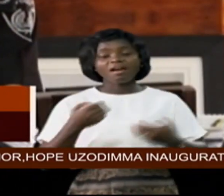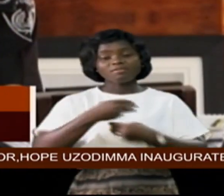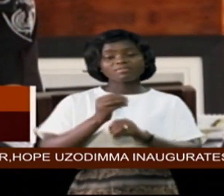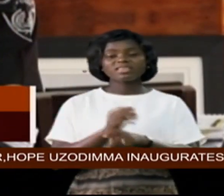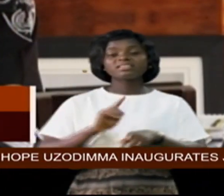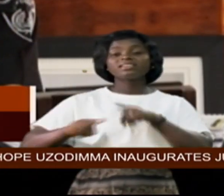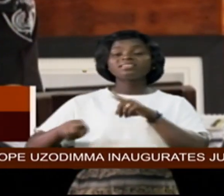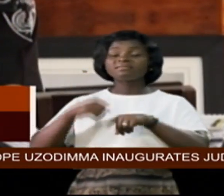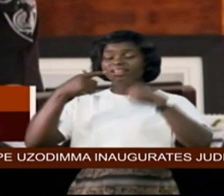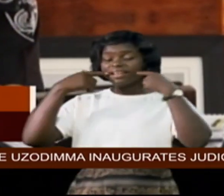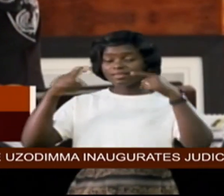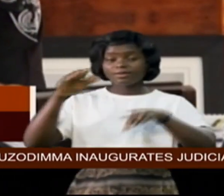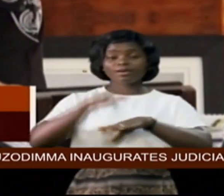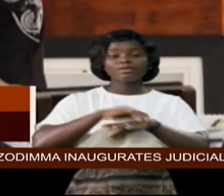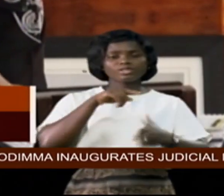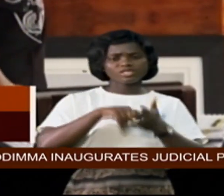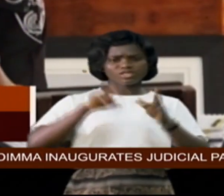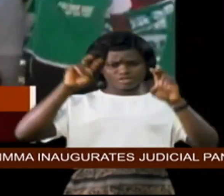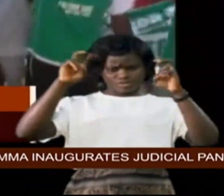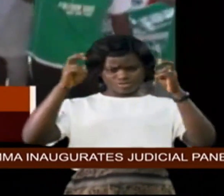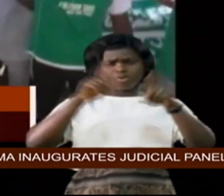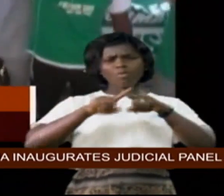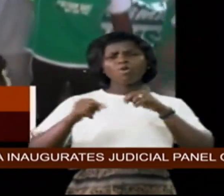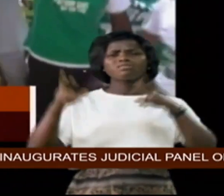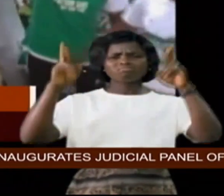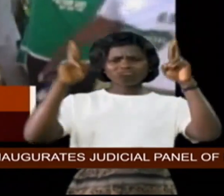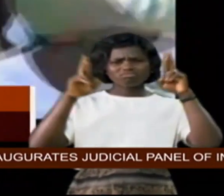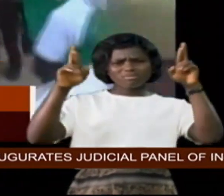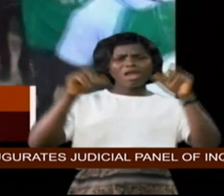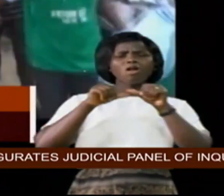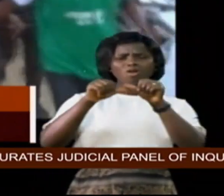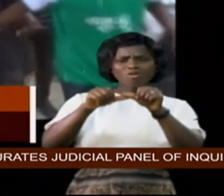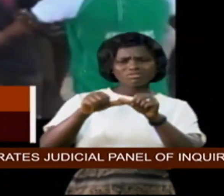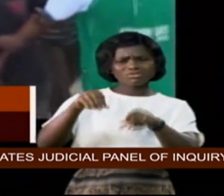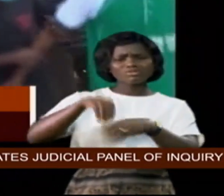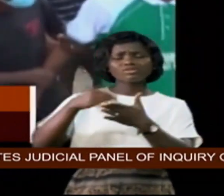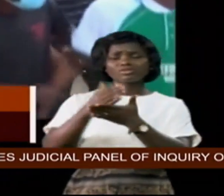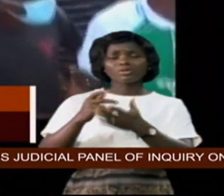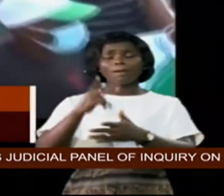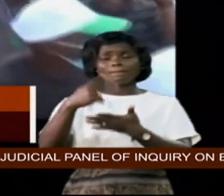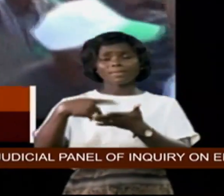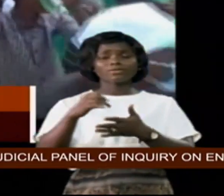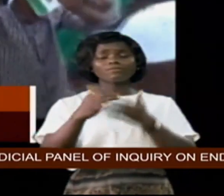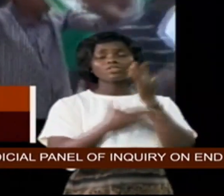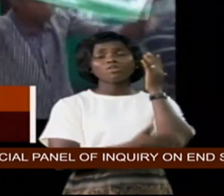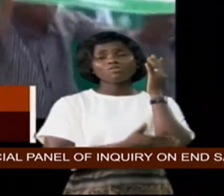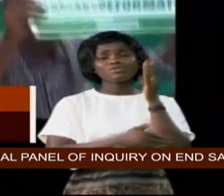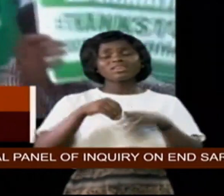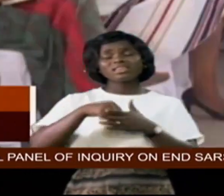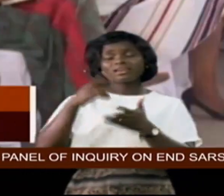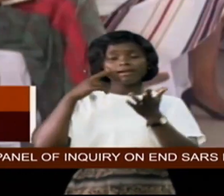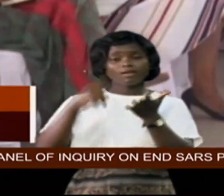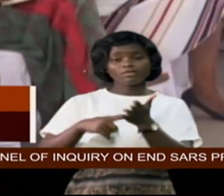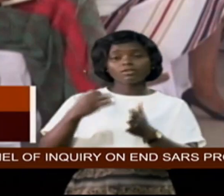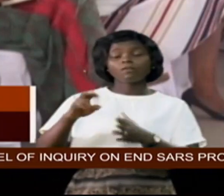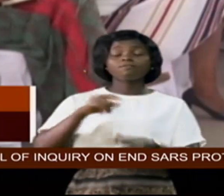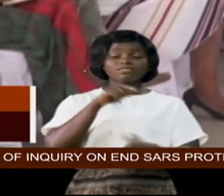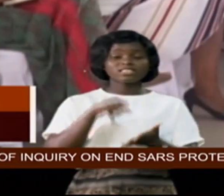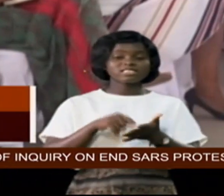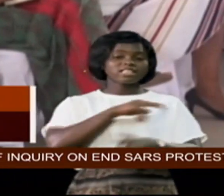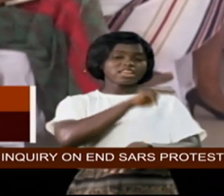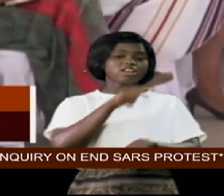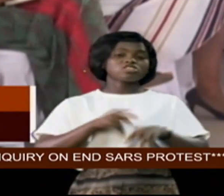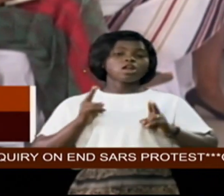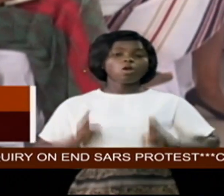issues, but the protests continue to persist in some parts of the country. In recognition of this, National Human Rights